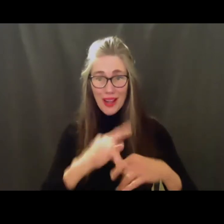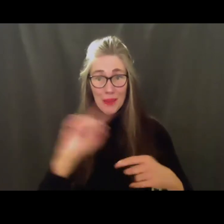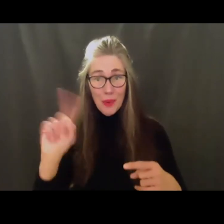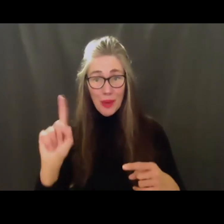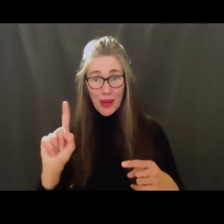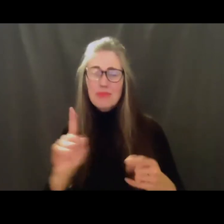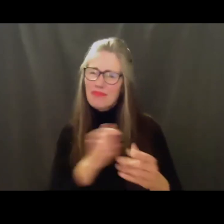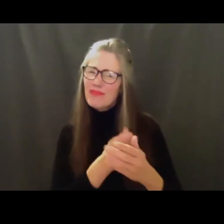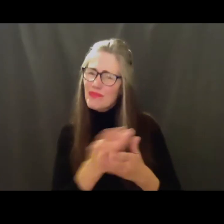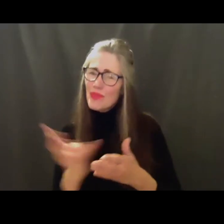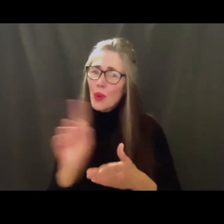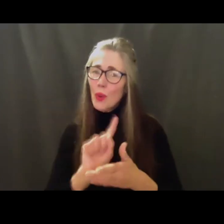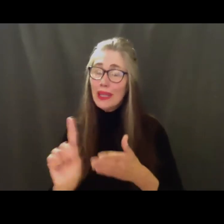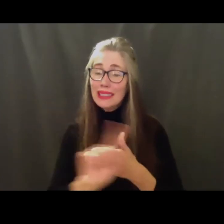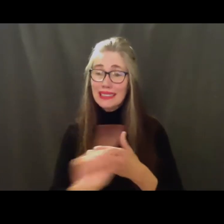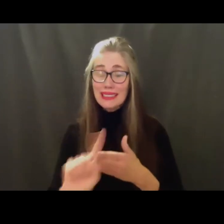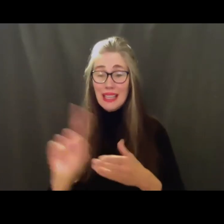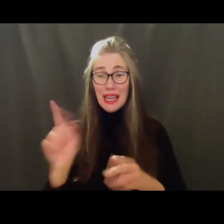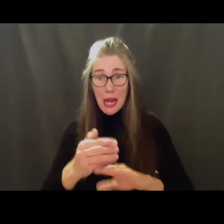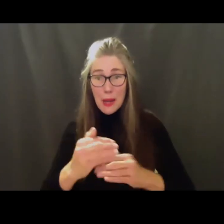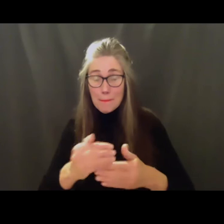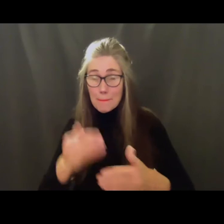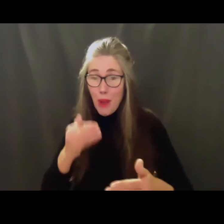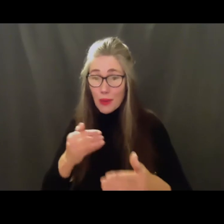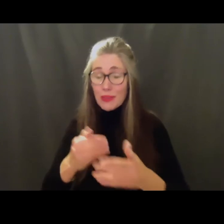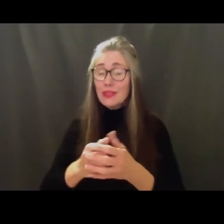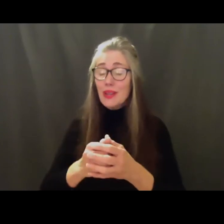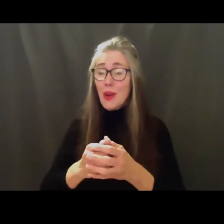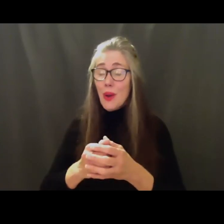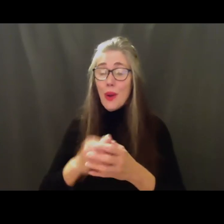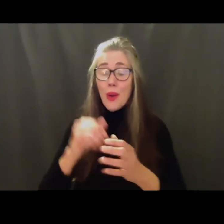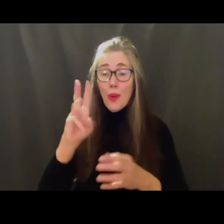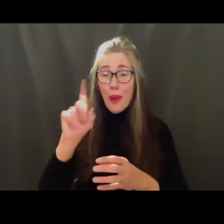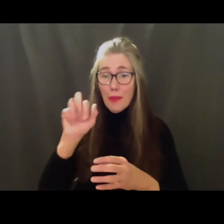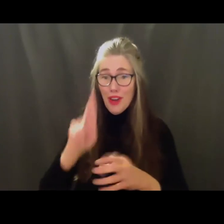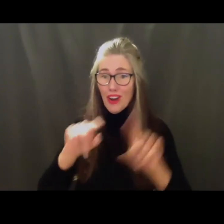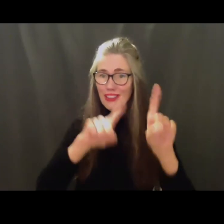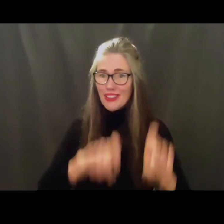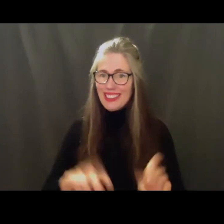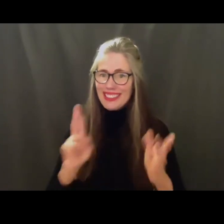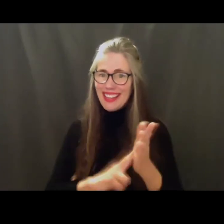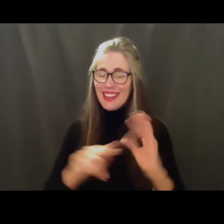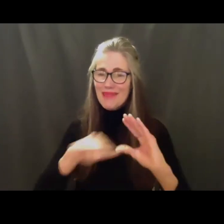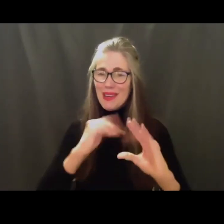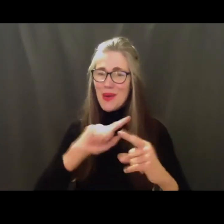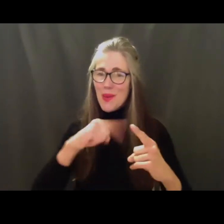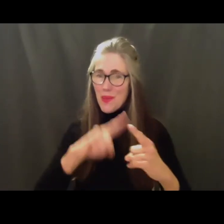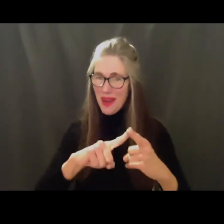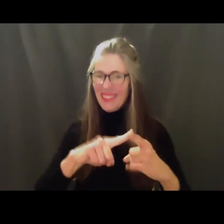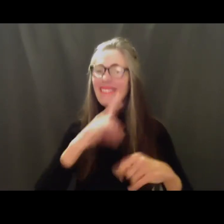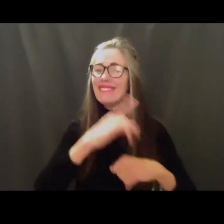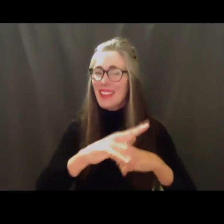online in a few weeks. In the post-webinar survey, you can sign up for our mailing list to be notified when it becomes